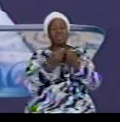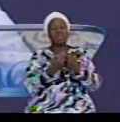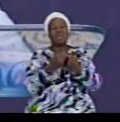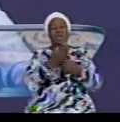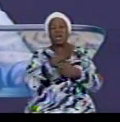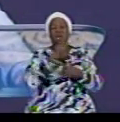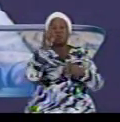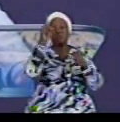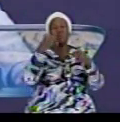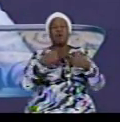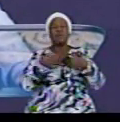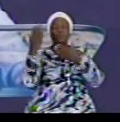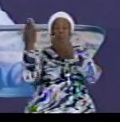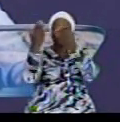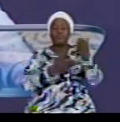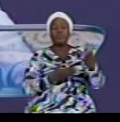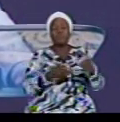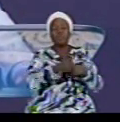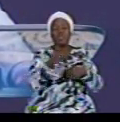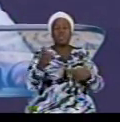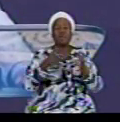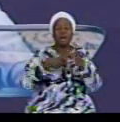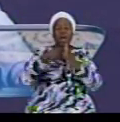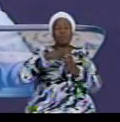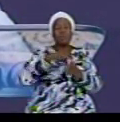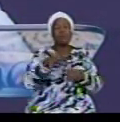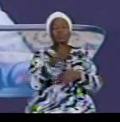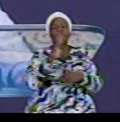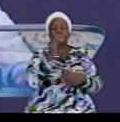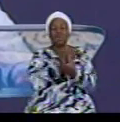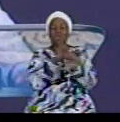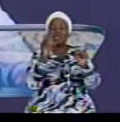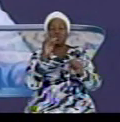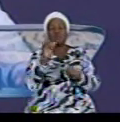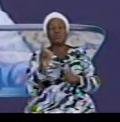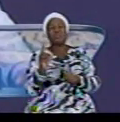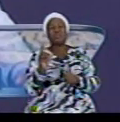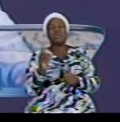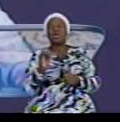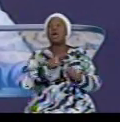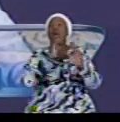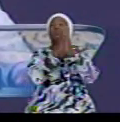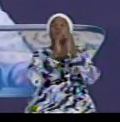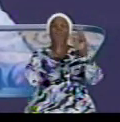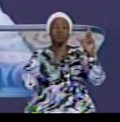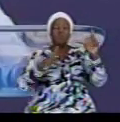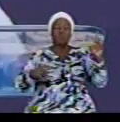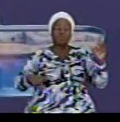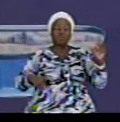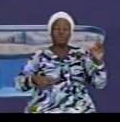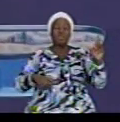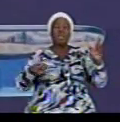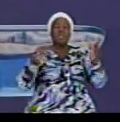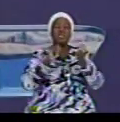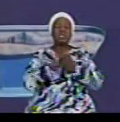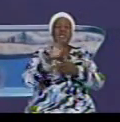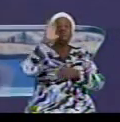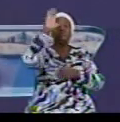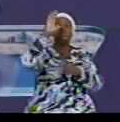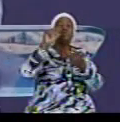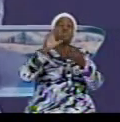you have brought them among those who are saved. I pray, Lord, that your